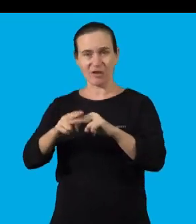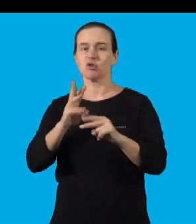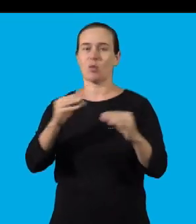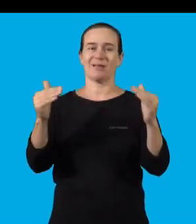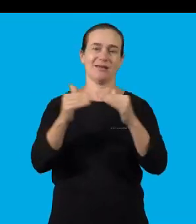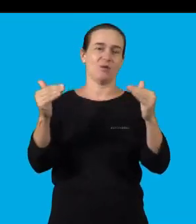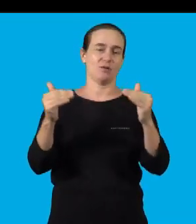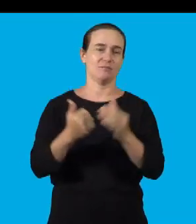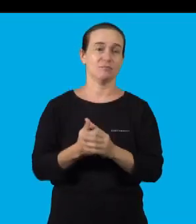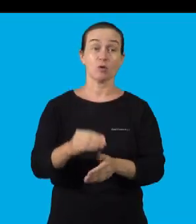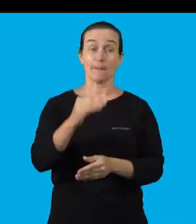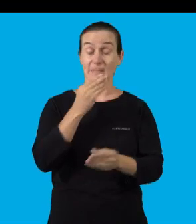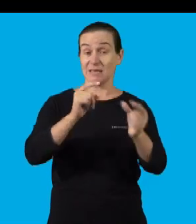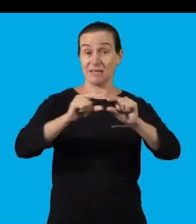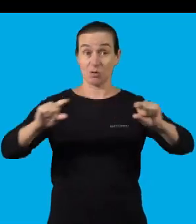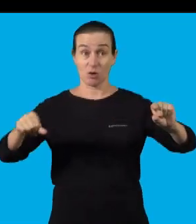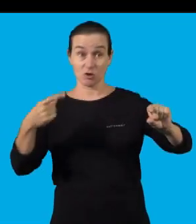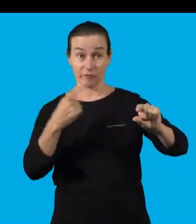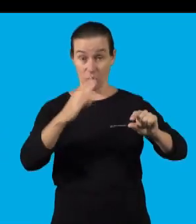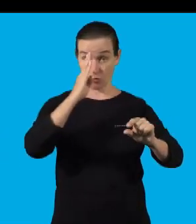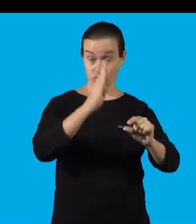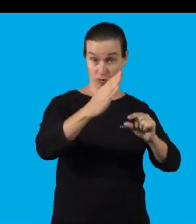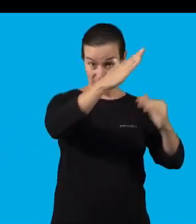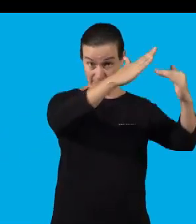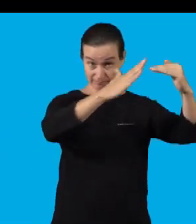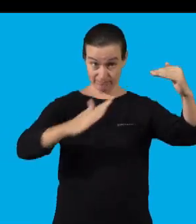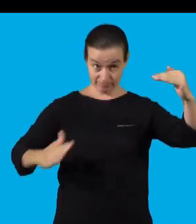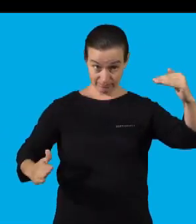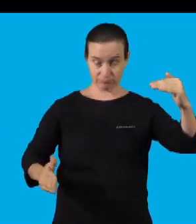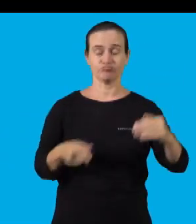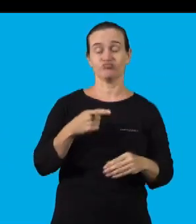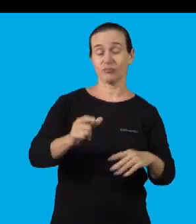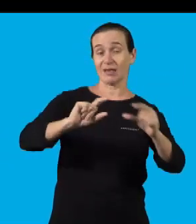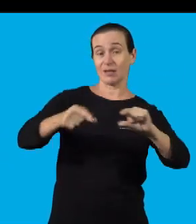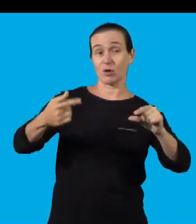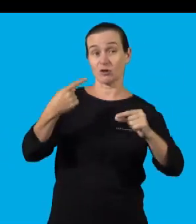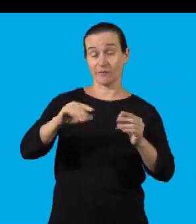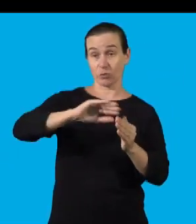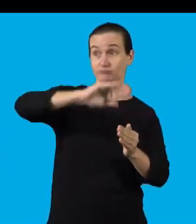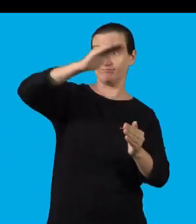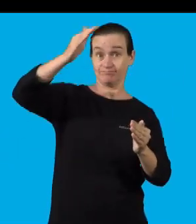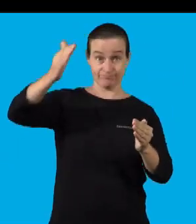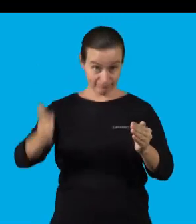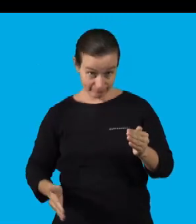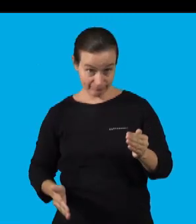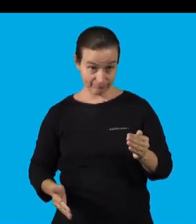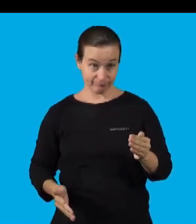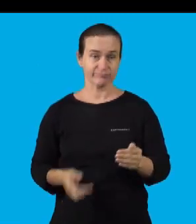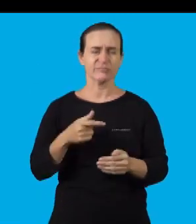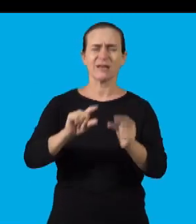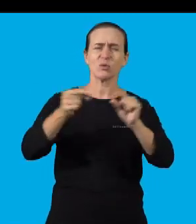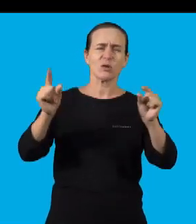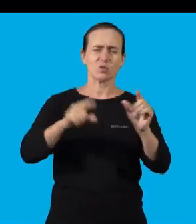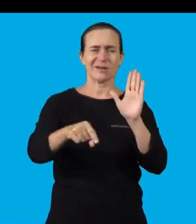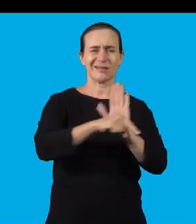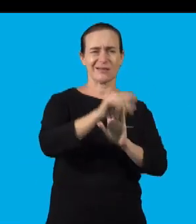going to be equal, which means that we are going to take the equation of the straight line and the equation of the parabola.